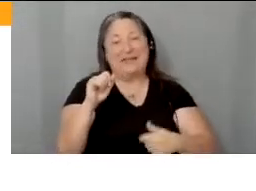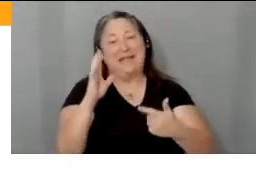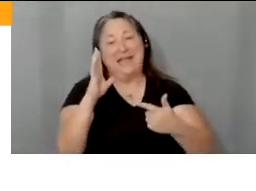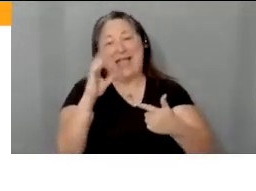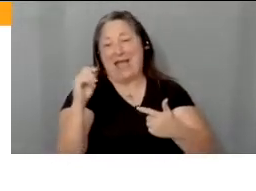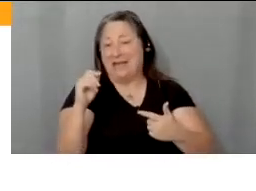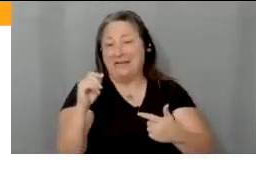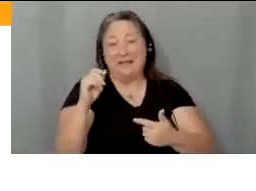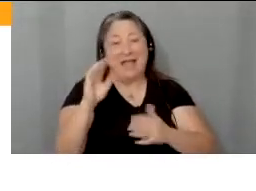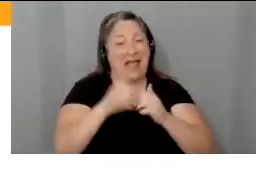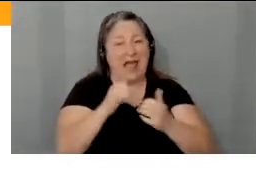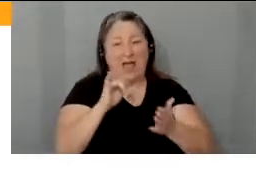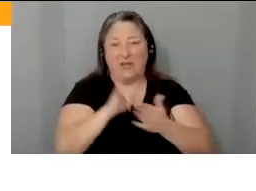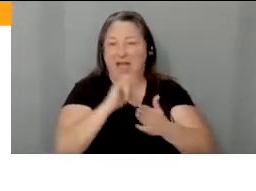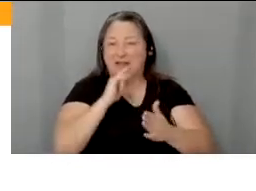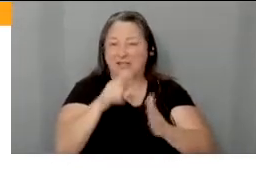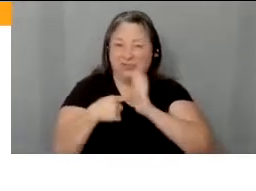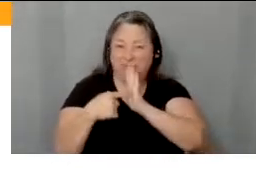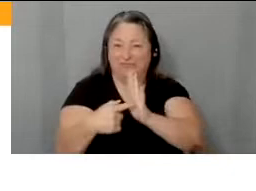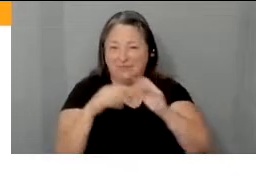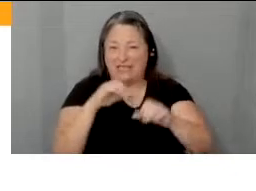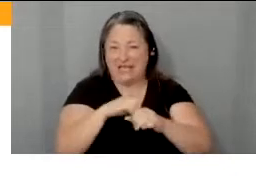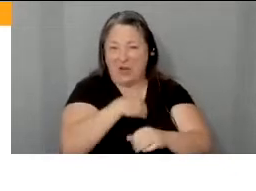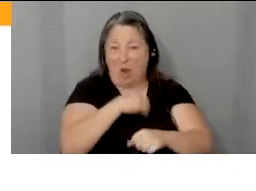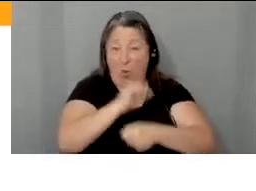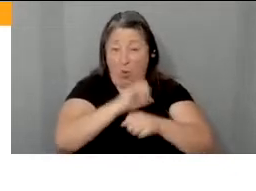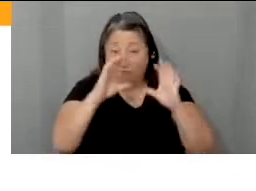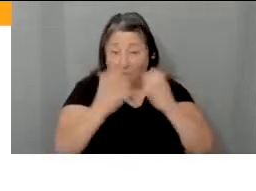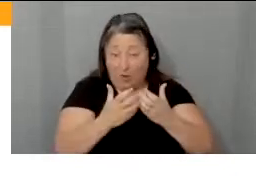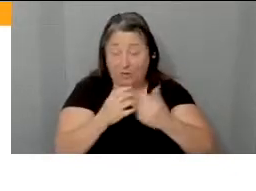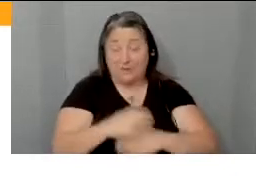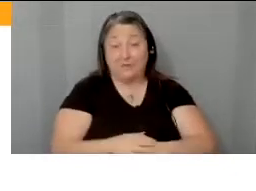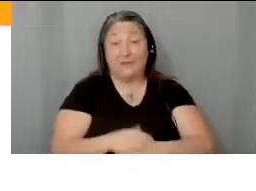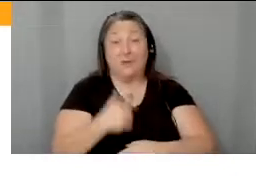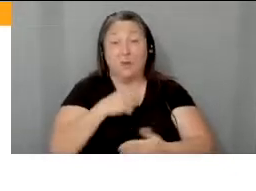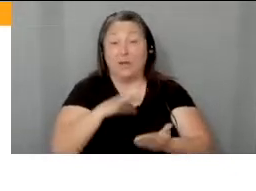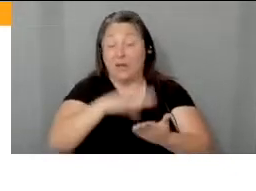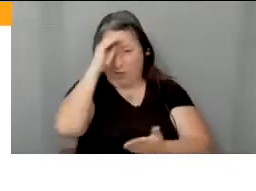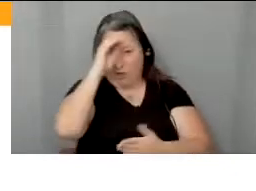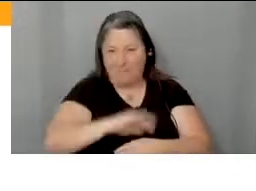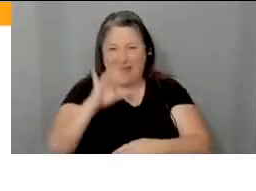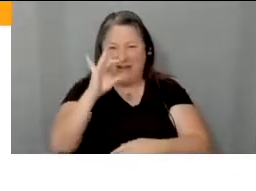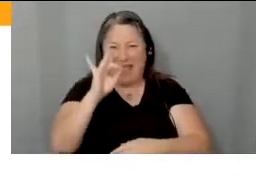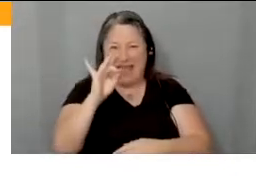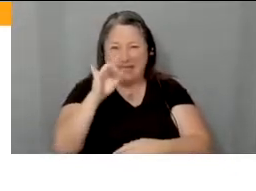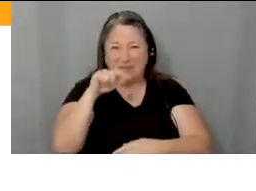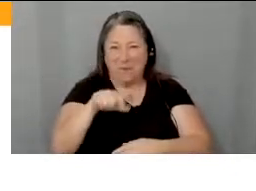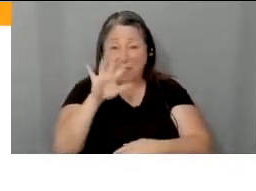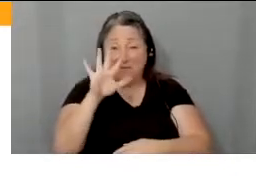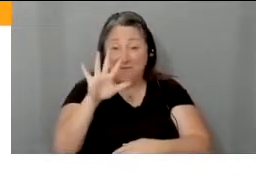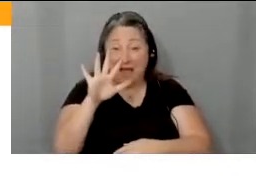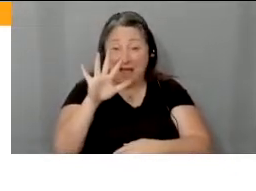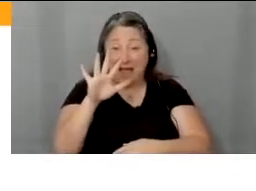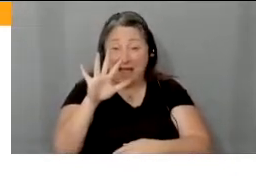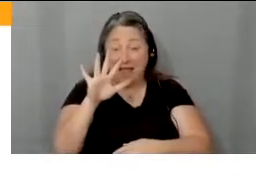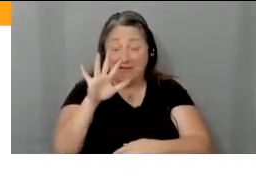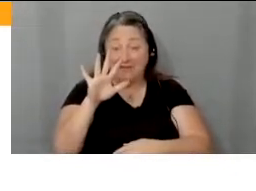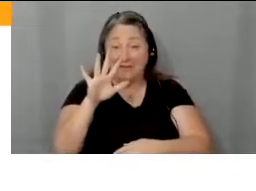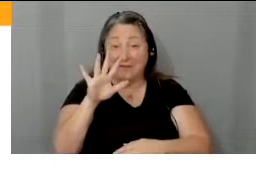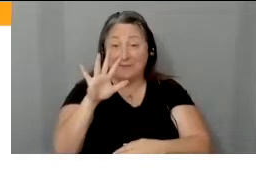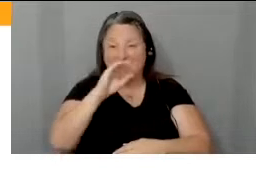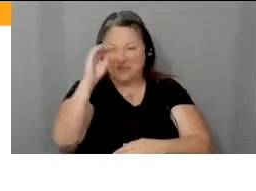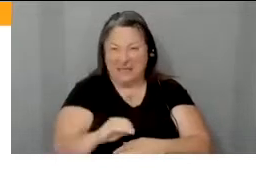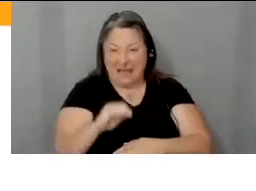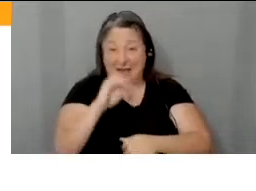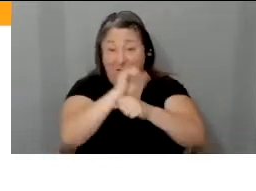how that is personified in our workforce. What we learned is approximately 8.5 of the employees